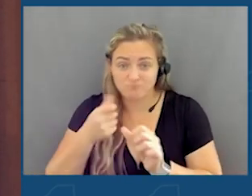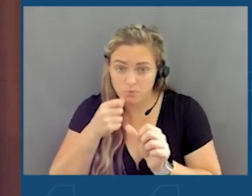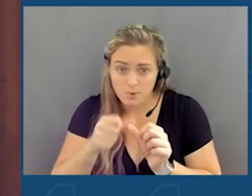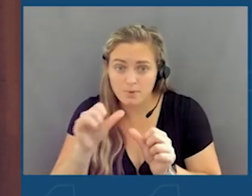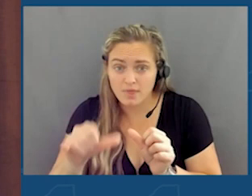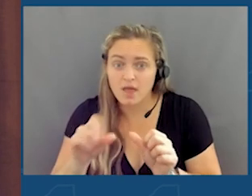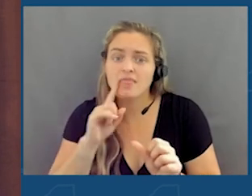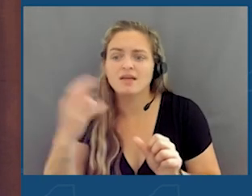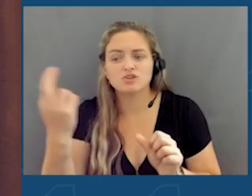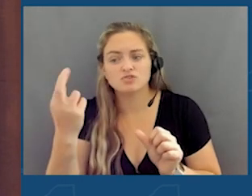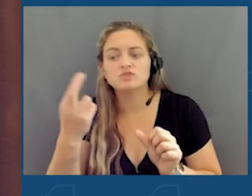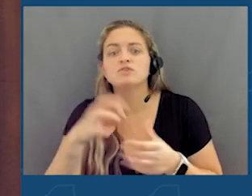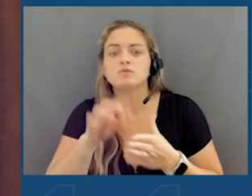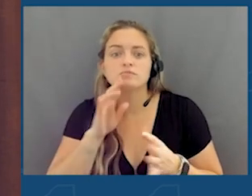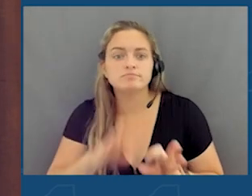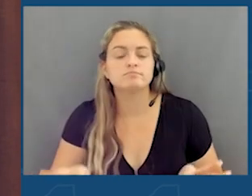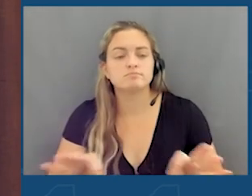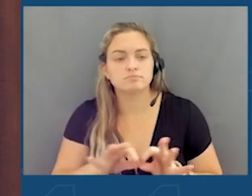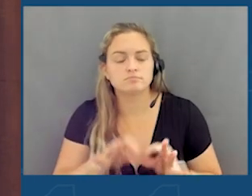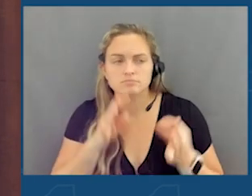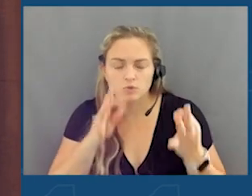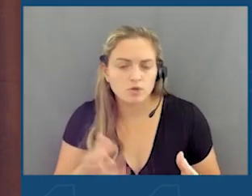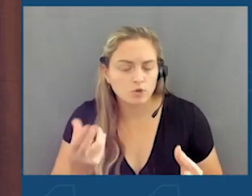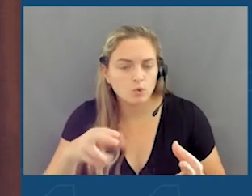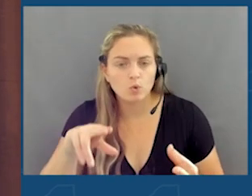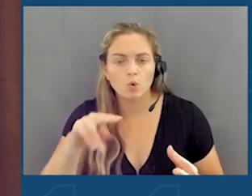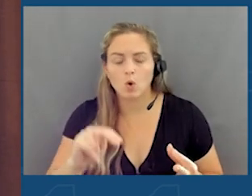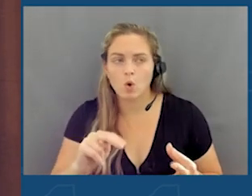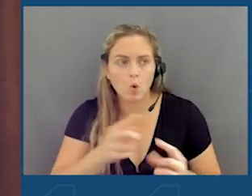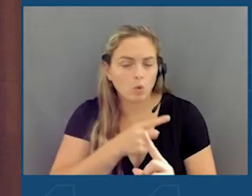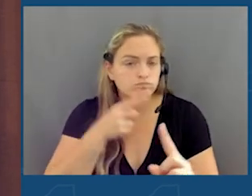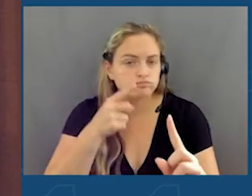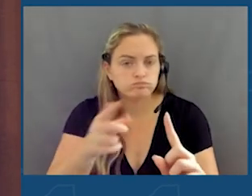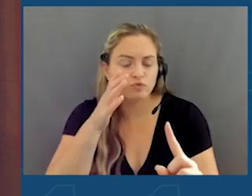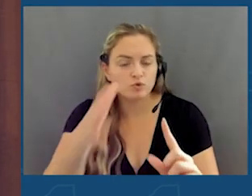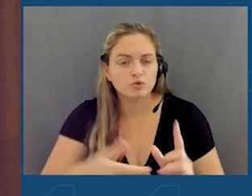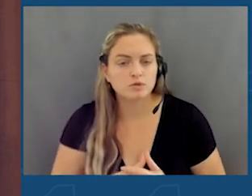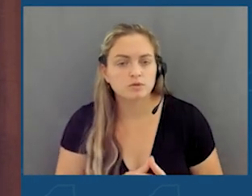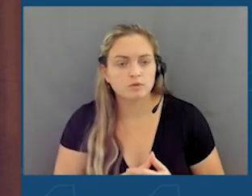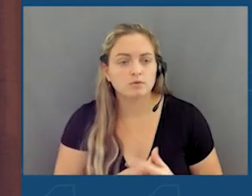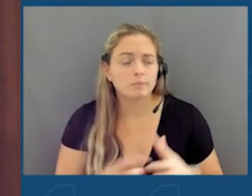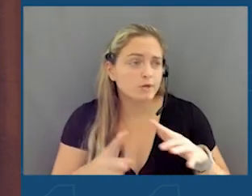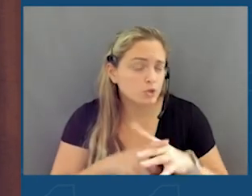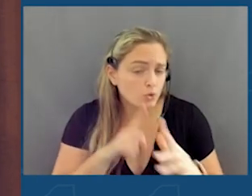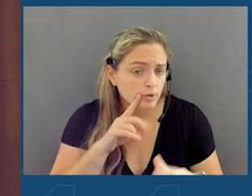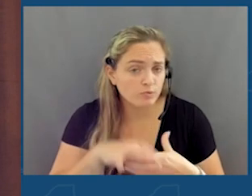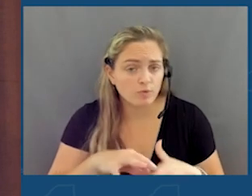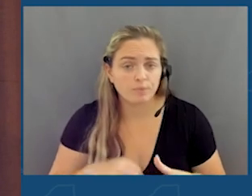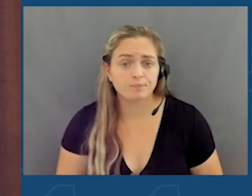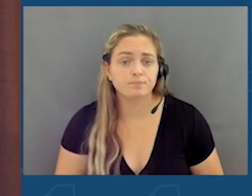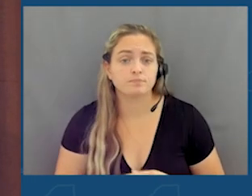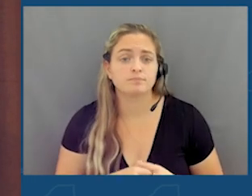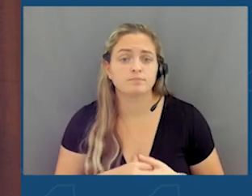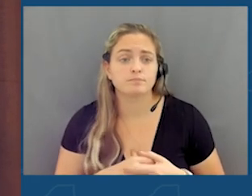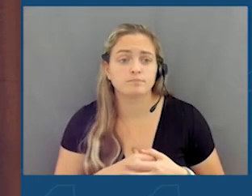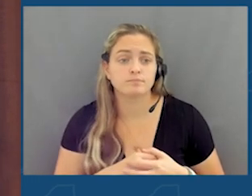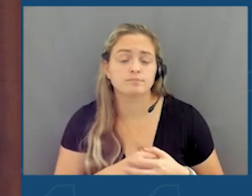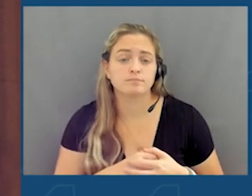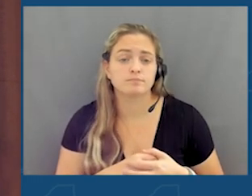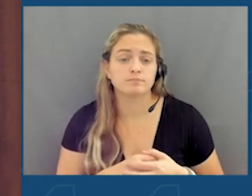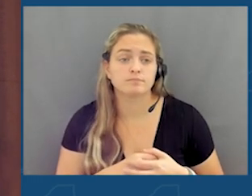That's why voting is so important. You're deciding your own destiny by showing up to vote.